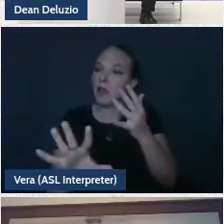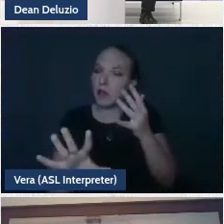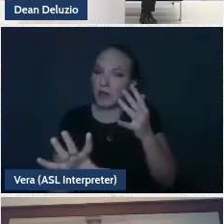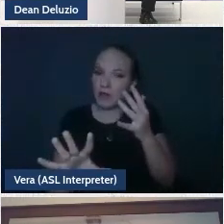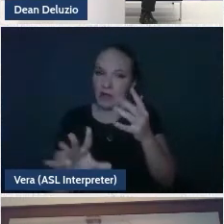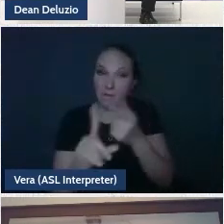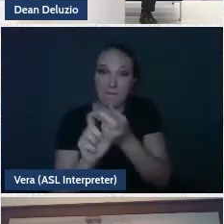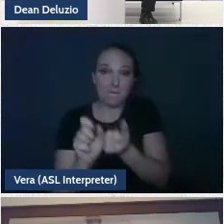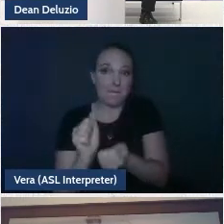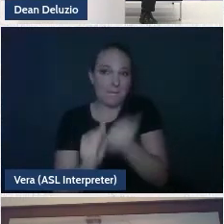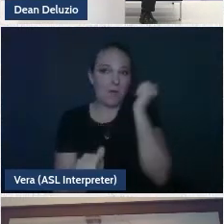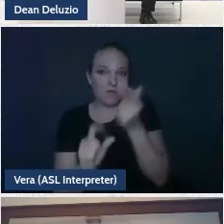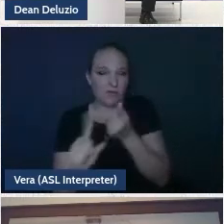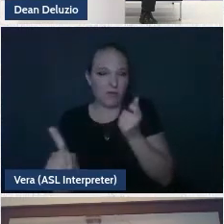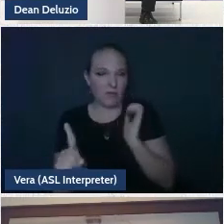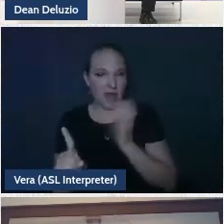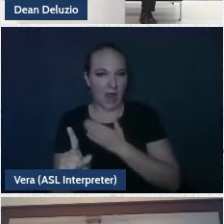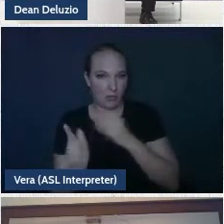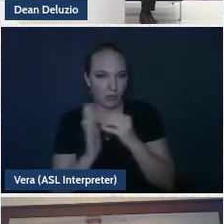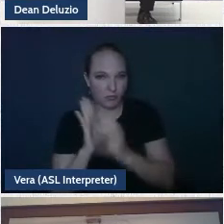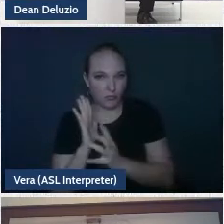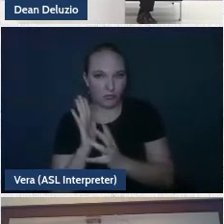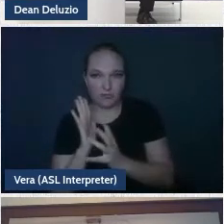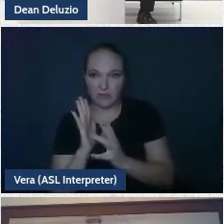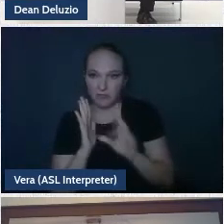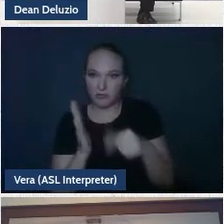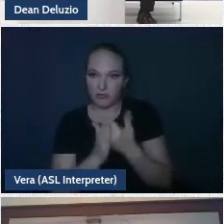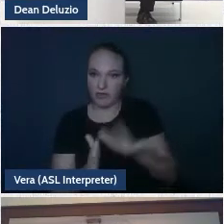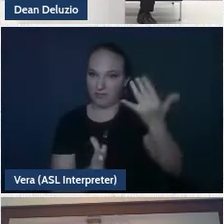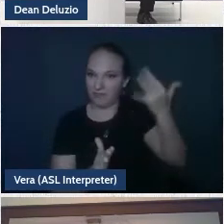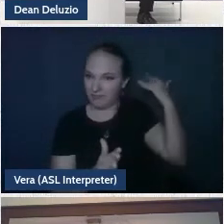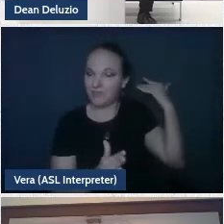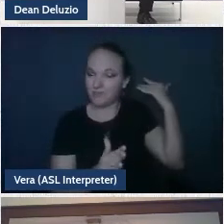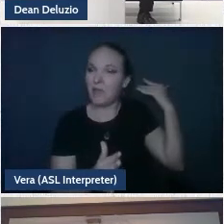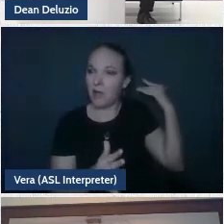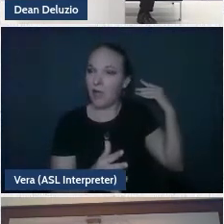came from engineering alumni. Yeah, it's incredible.